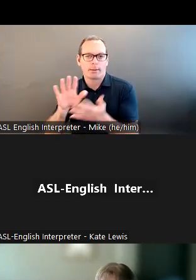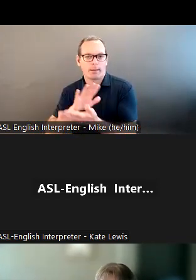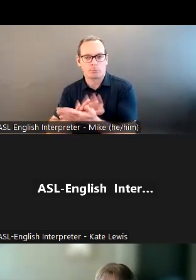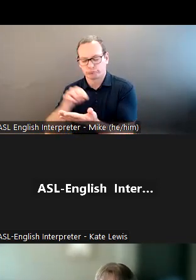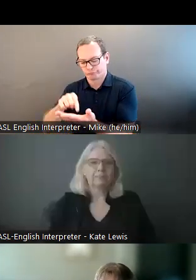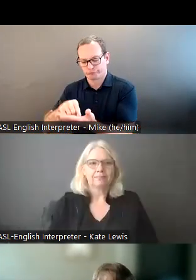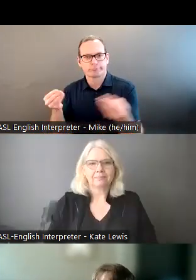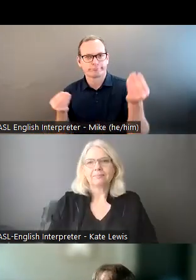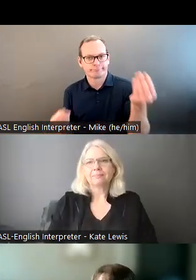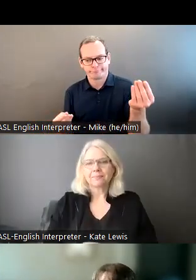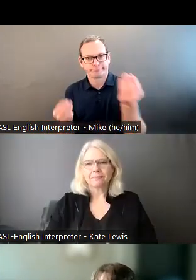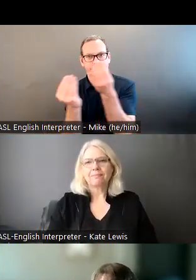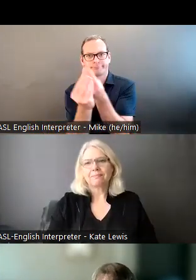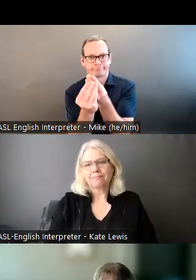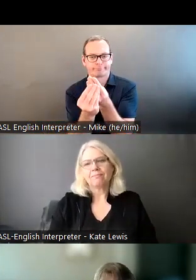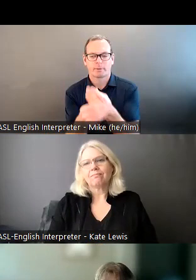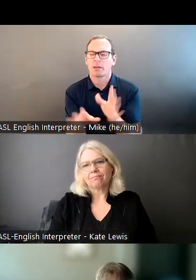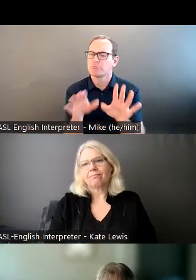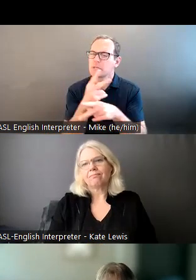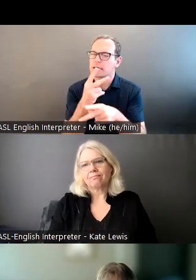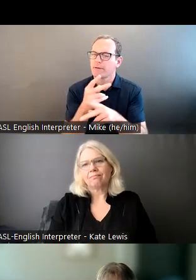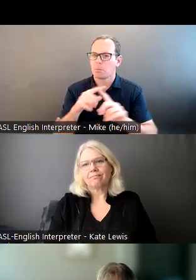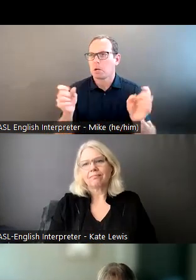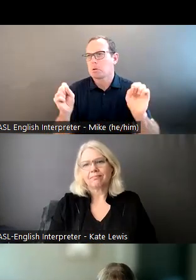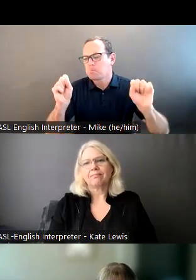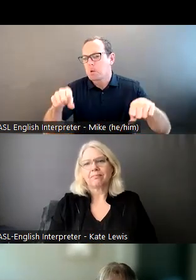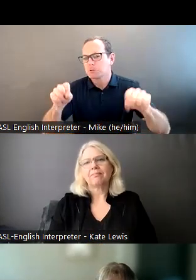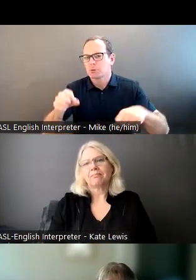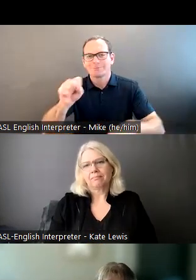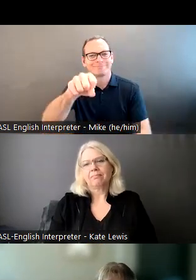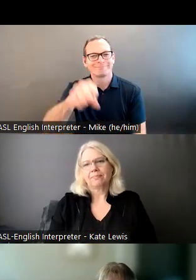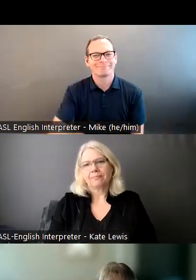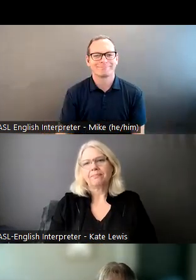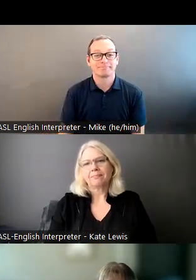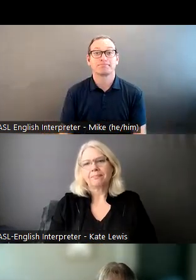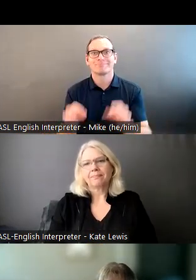So be careful of it, but it is in theory possible. Go ahead.